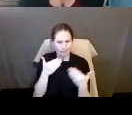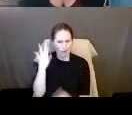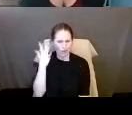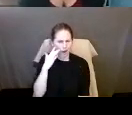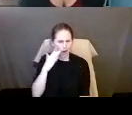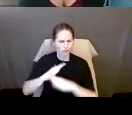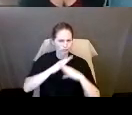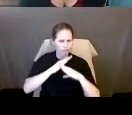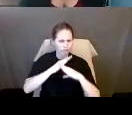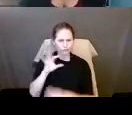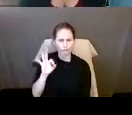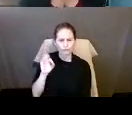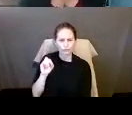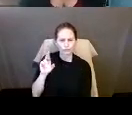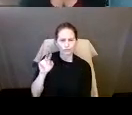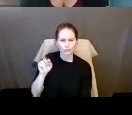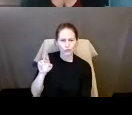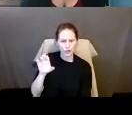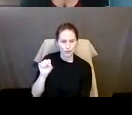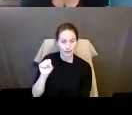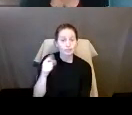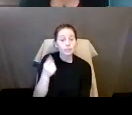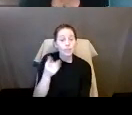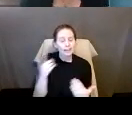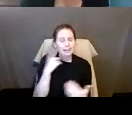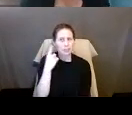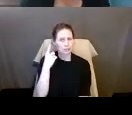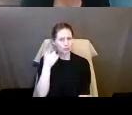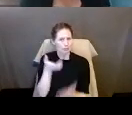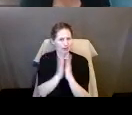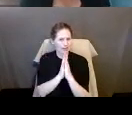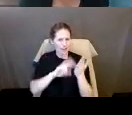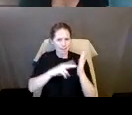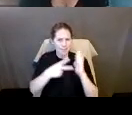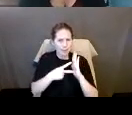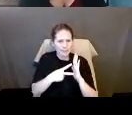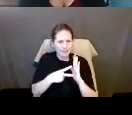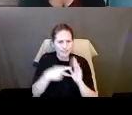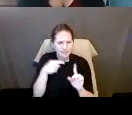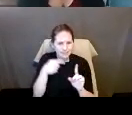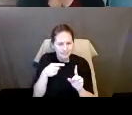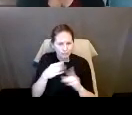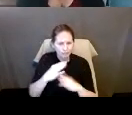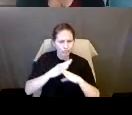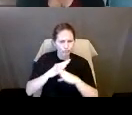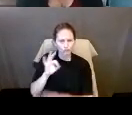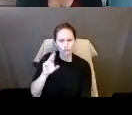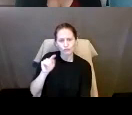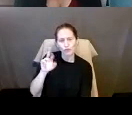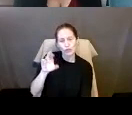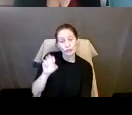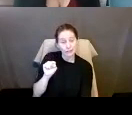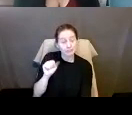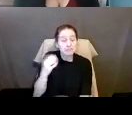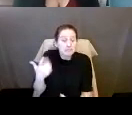fortresses. And one of the questions you have to ask is, well, what is the purpose of a fortress? Among other things, I